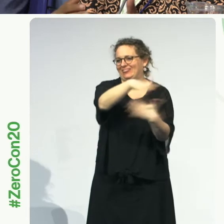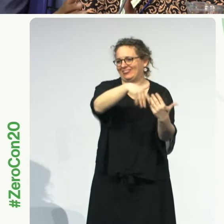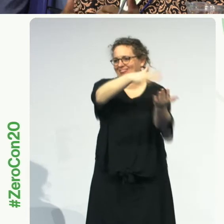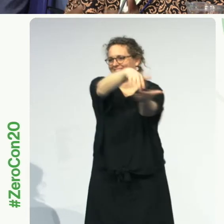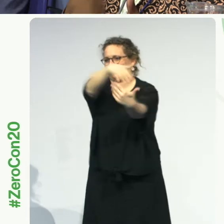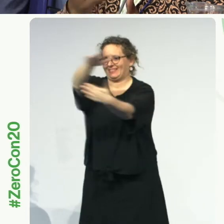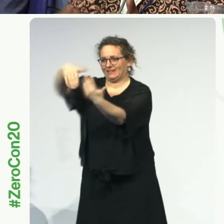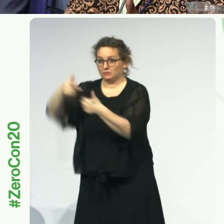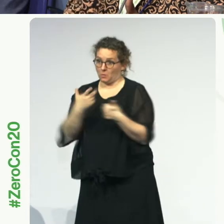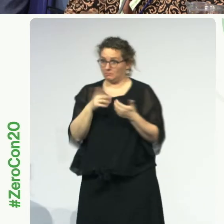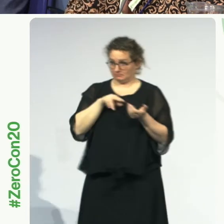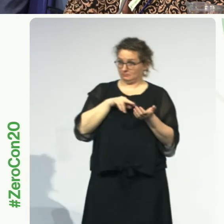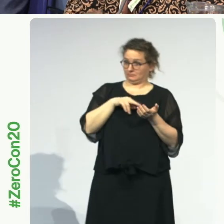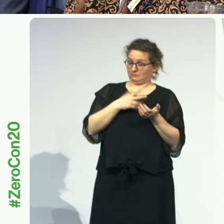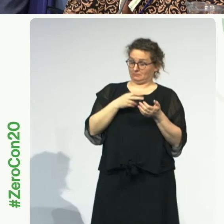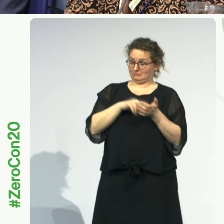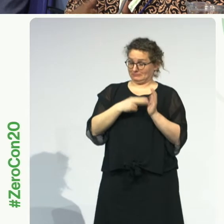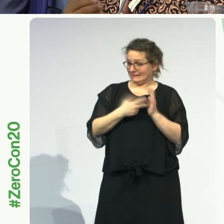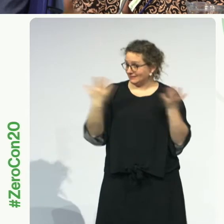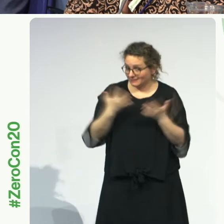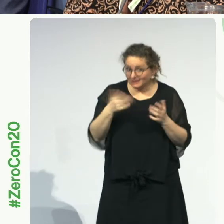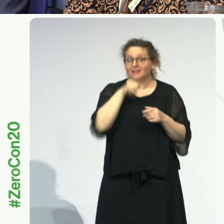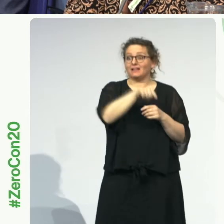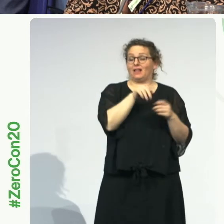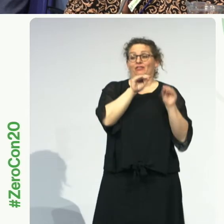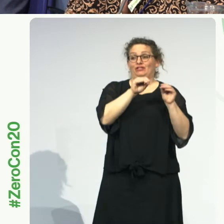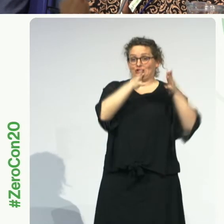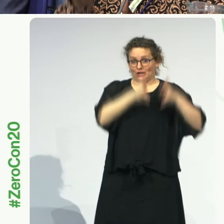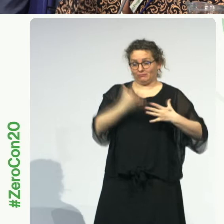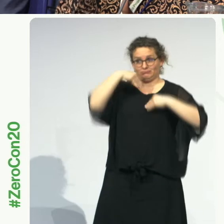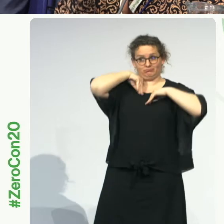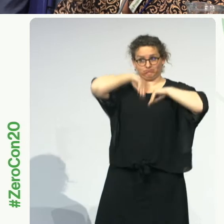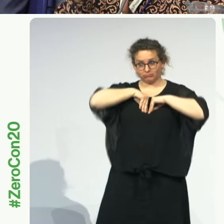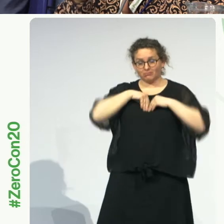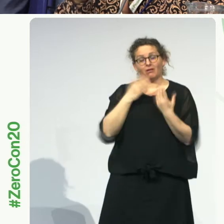members, like influential leaders, like religious leaders,